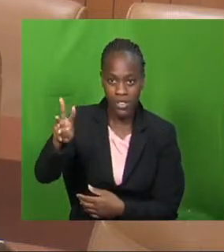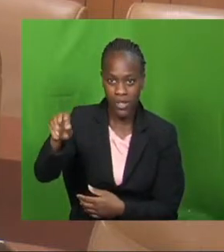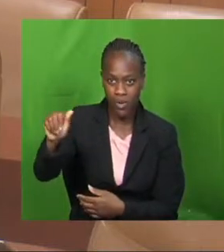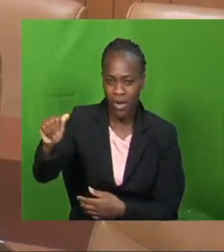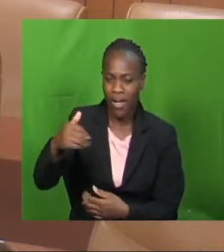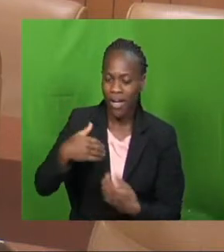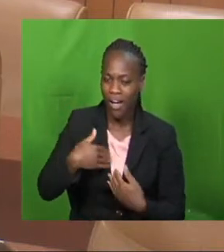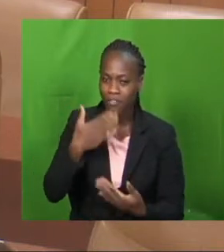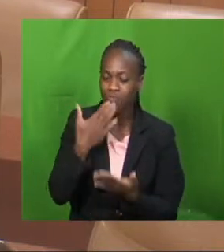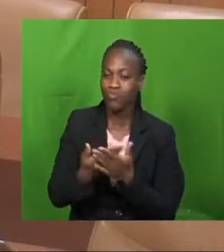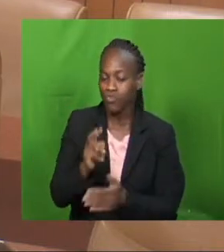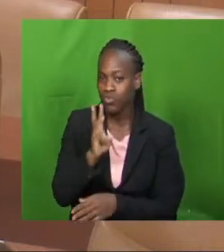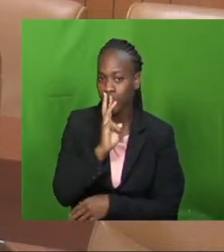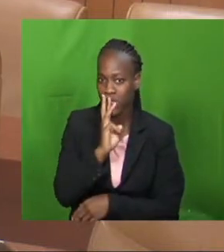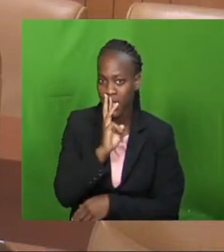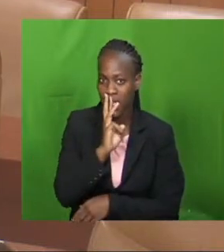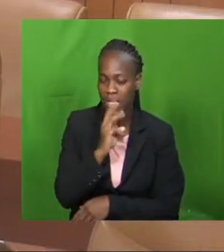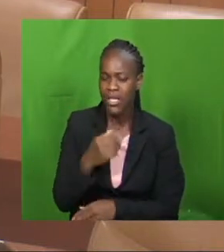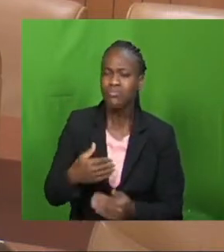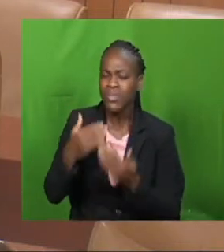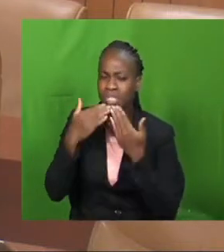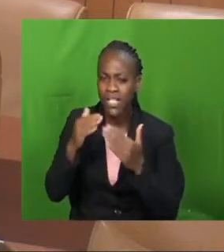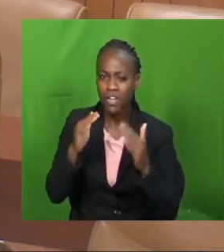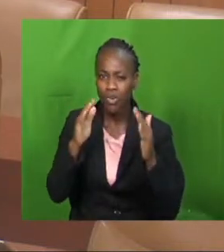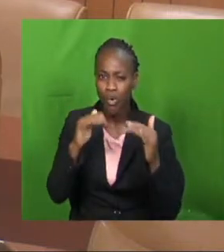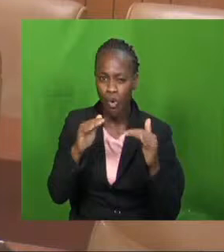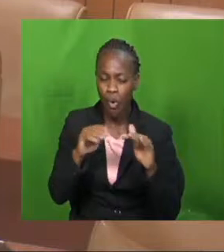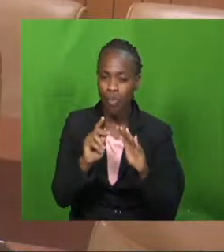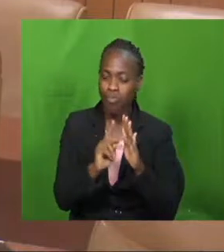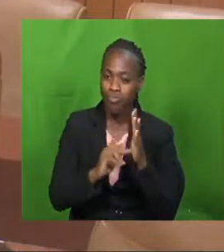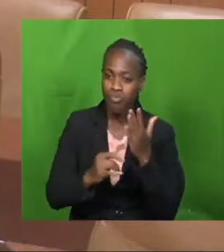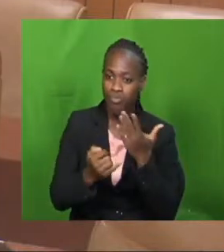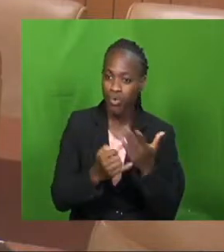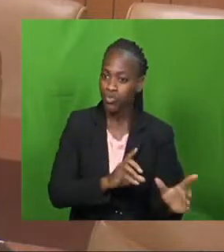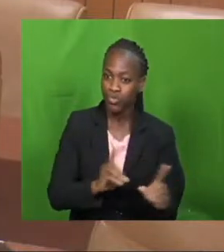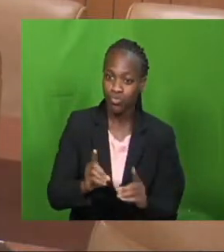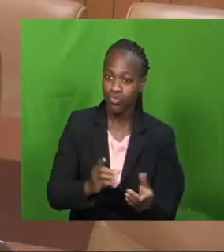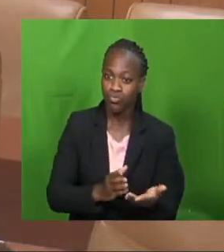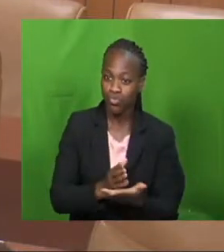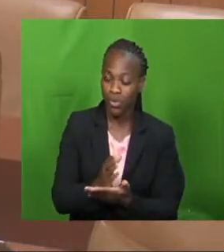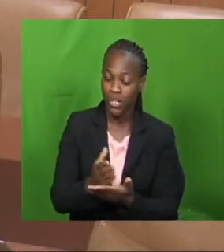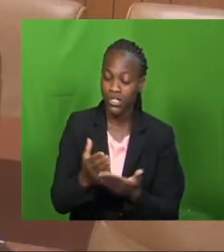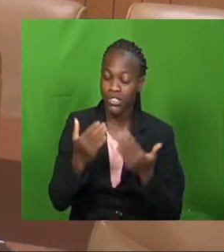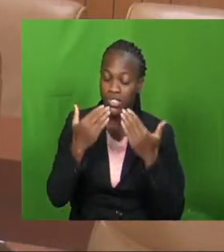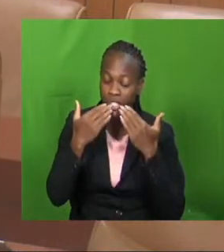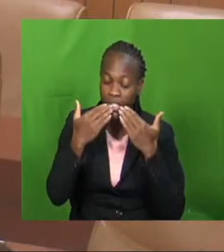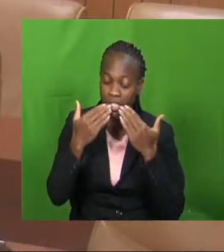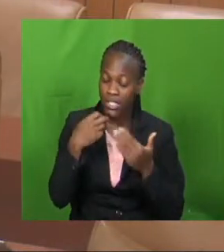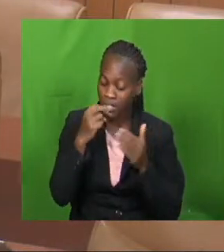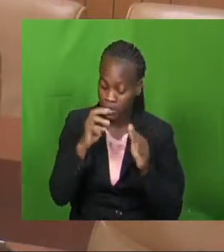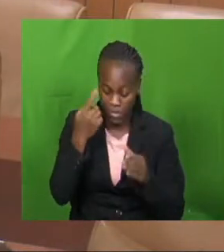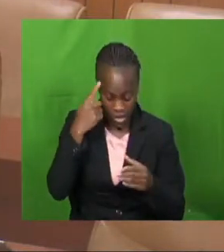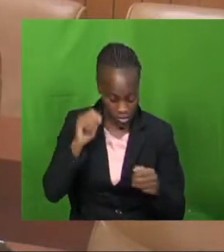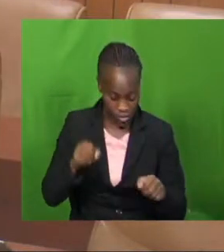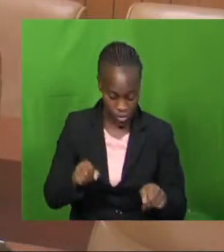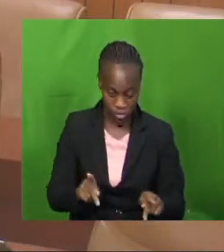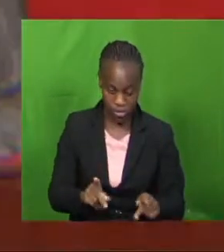much, and I pray and hope that this work will be done properly. God bless you, Mr. Speaker, for the opportunity.